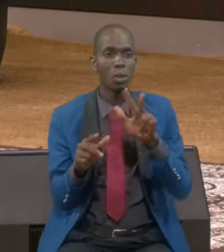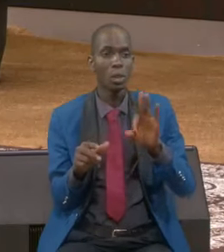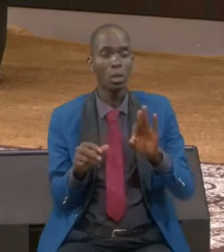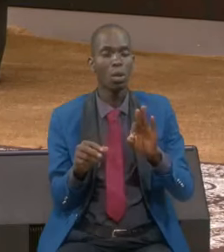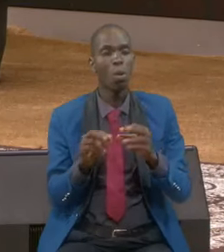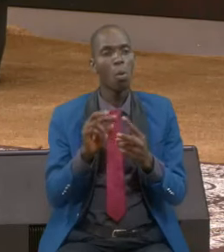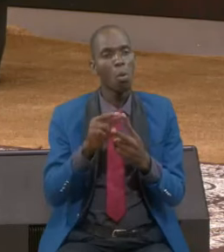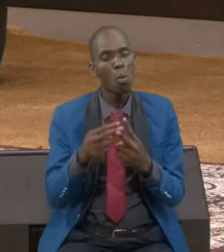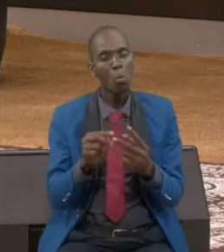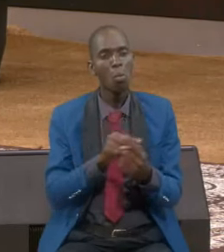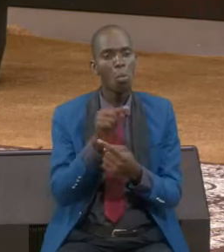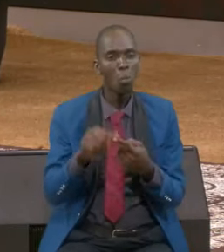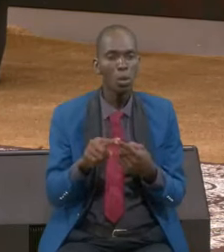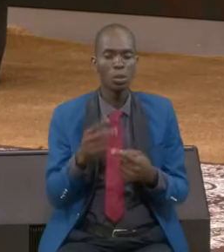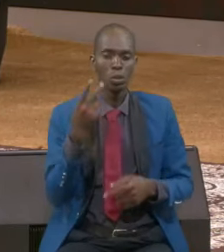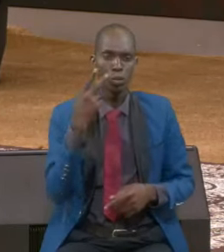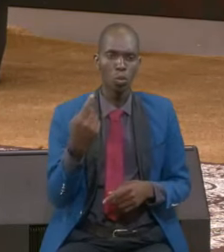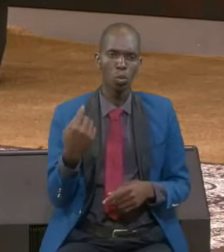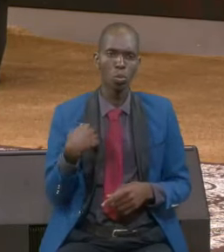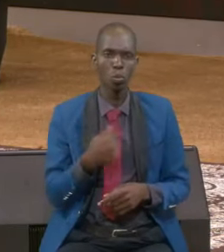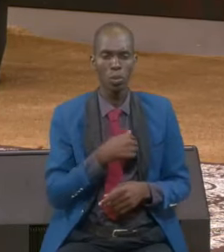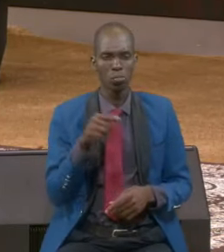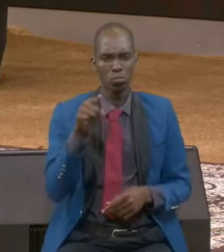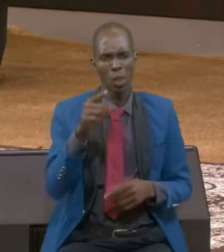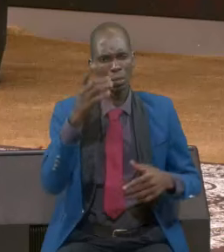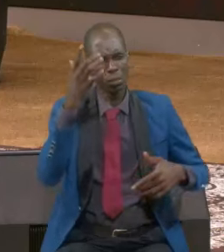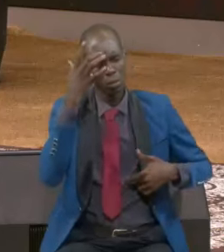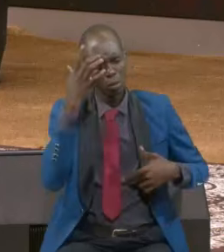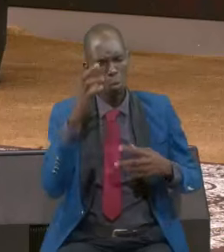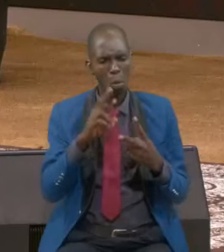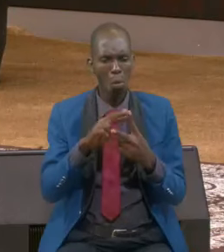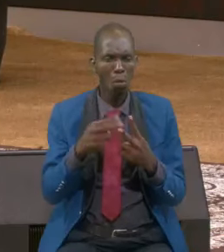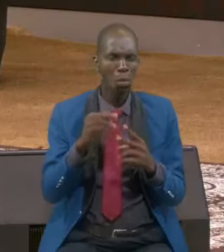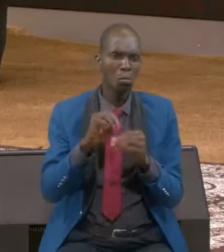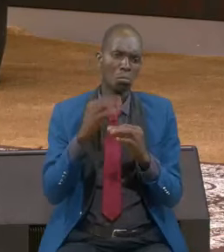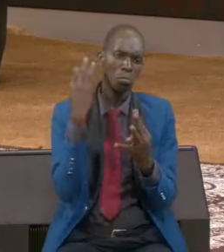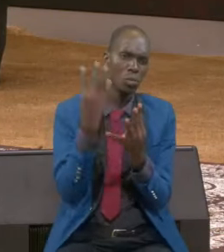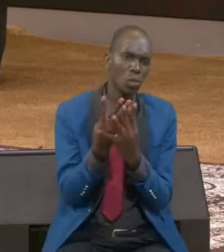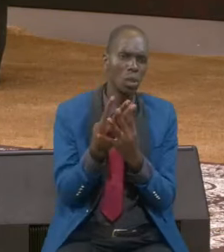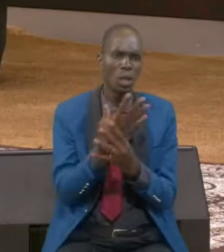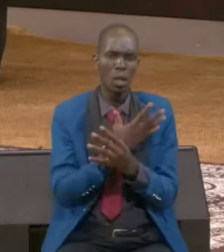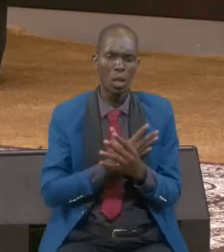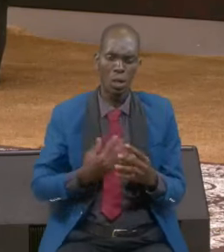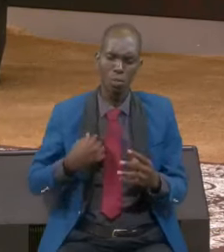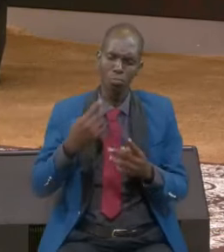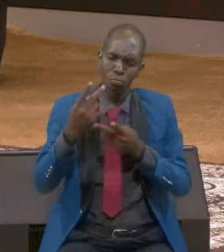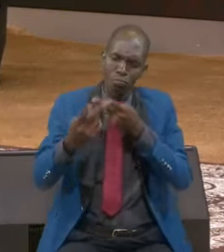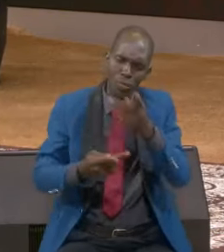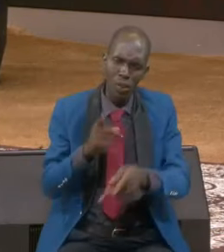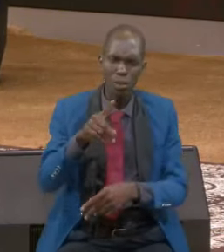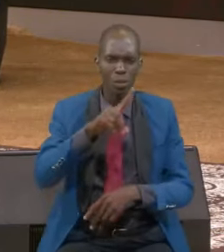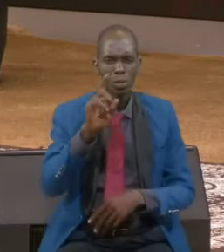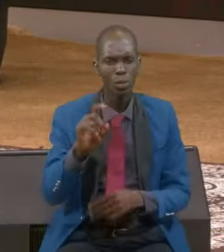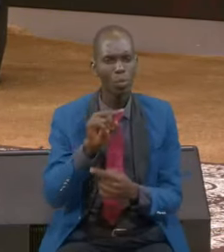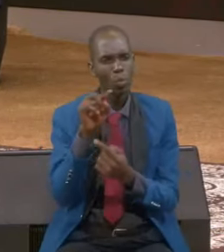when saw we thee sick, or in prison, and came unto thee?